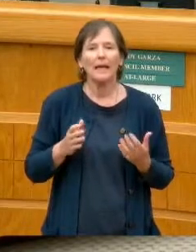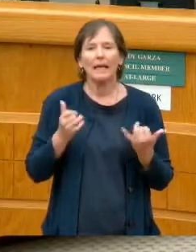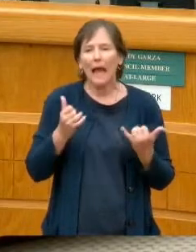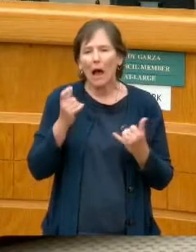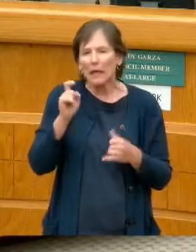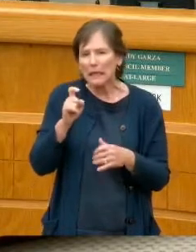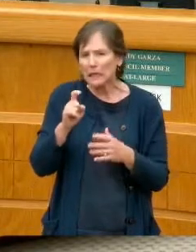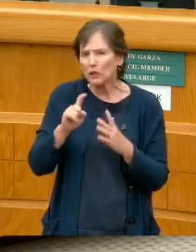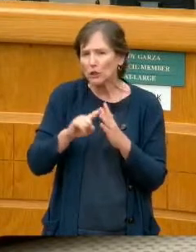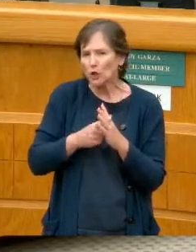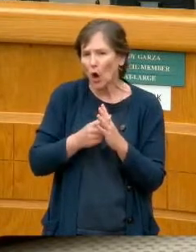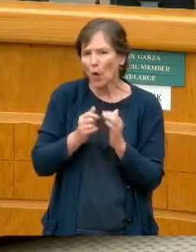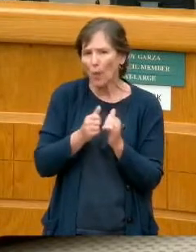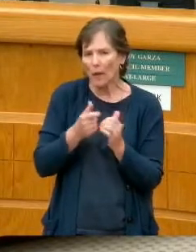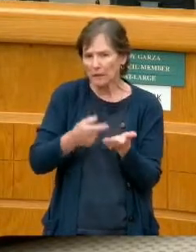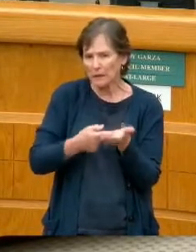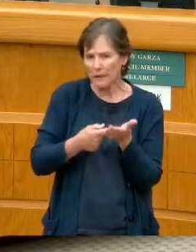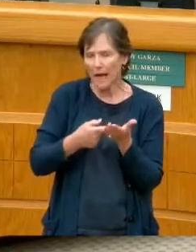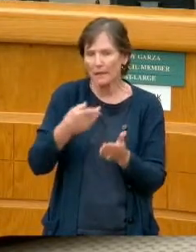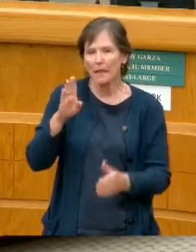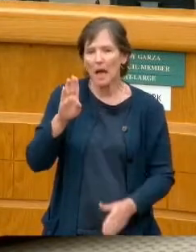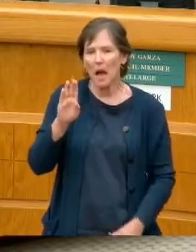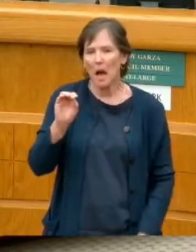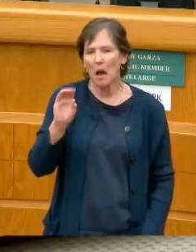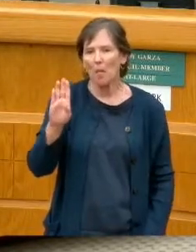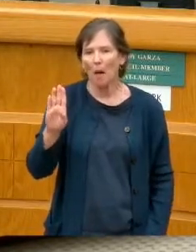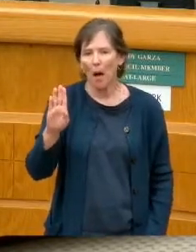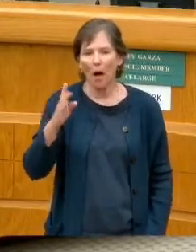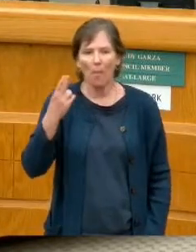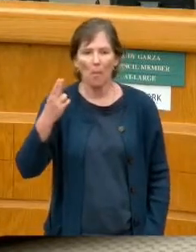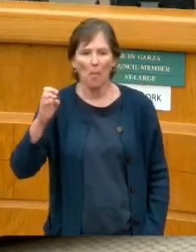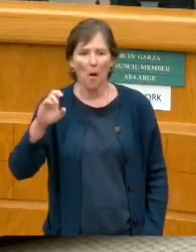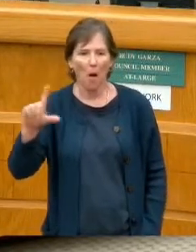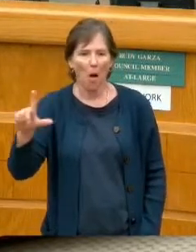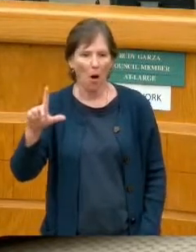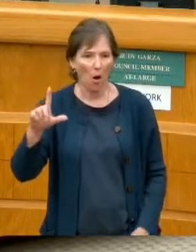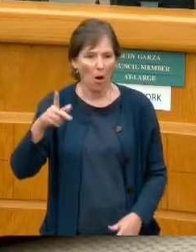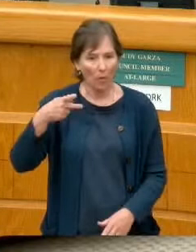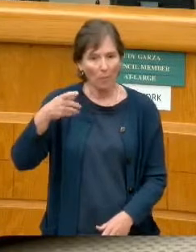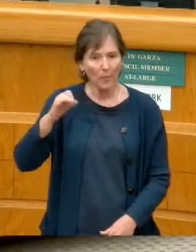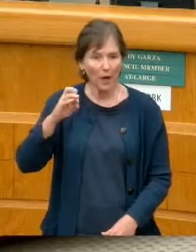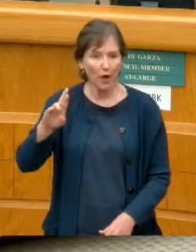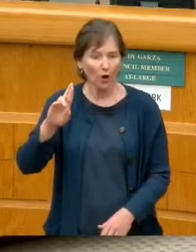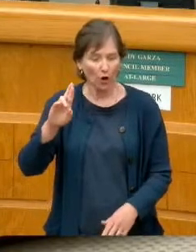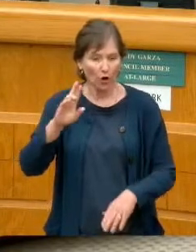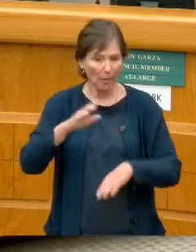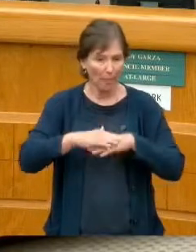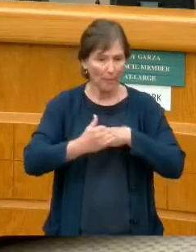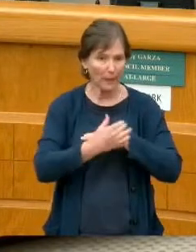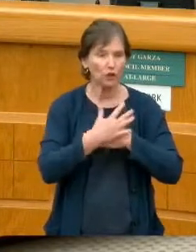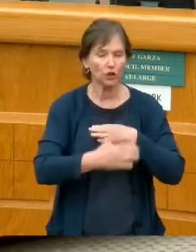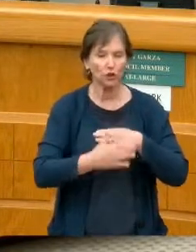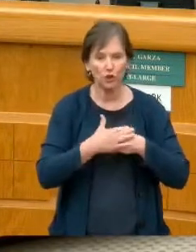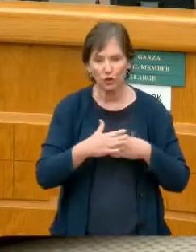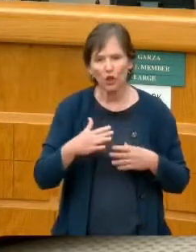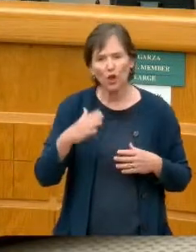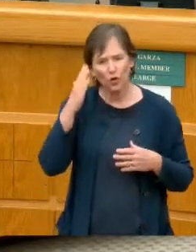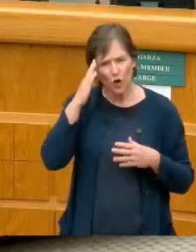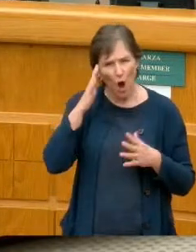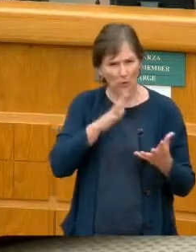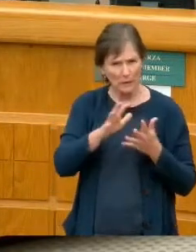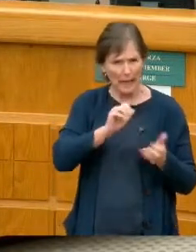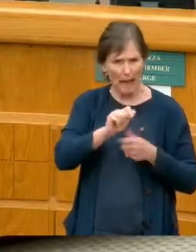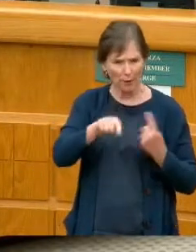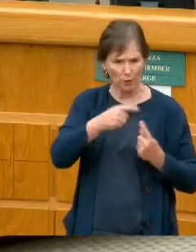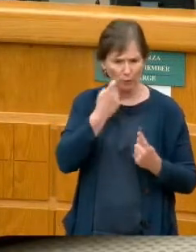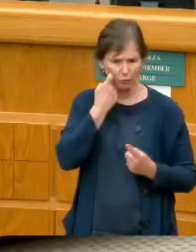Pier. And of course, you know that it was severely damaged by Hurricane Hannah. And because there's been a lot of misinformation, I wanted to